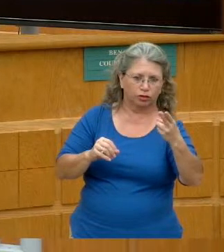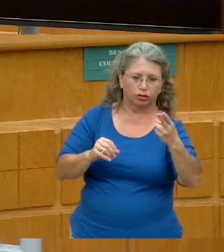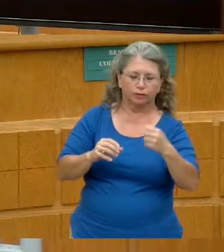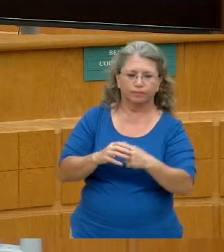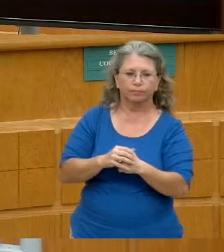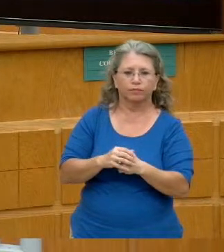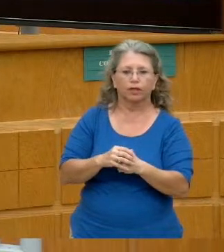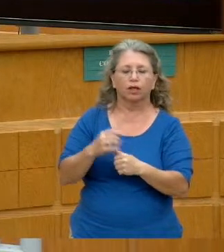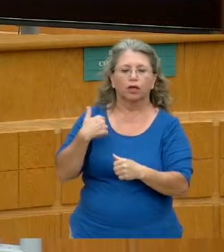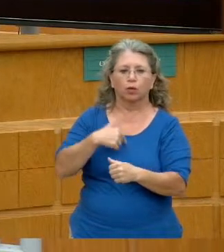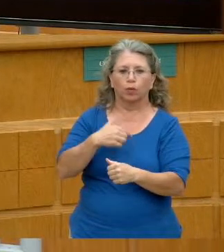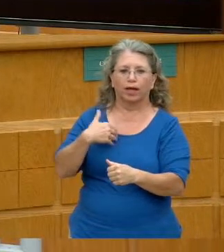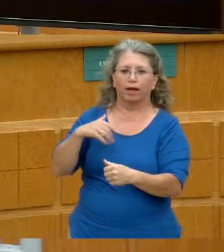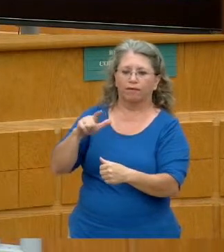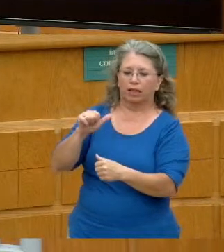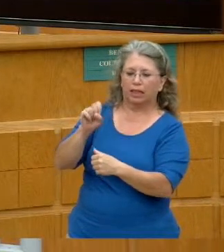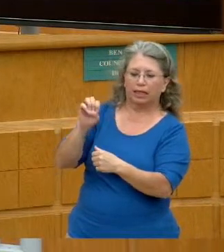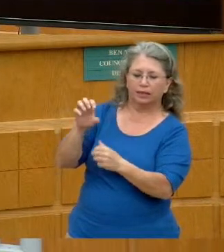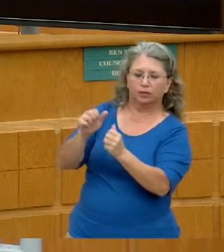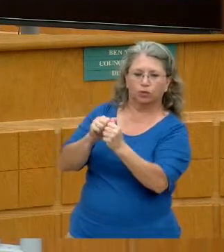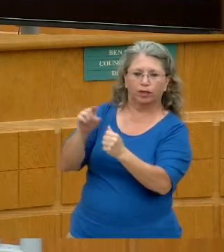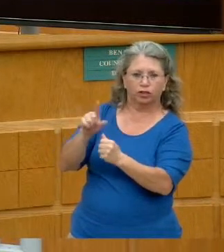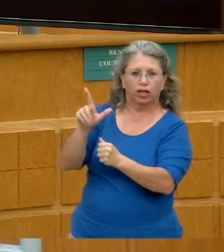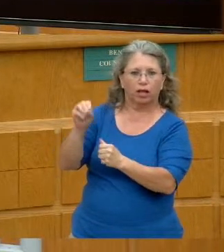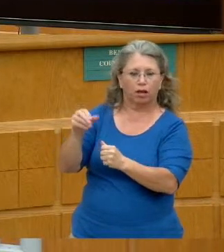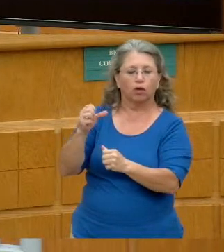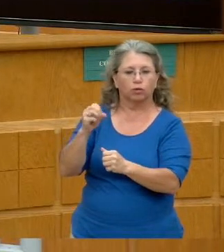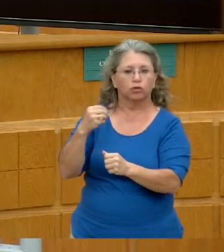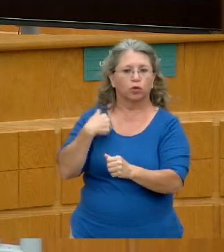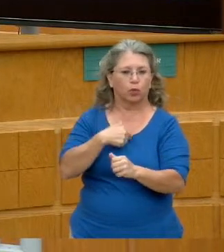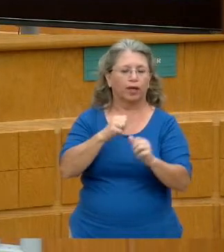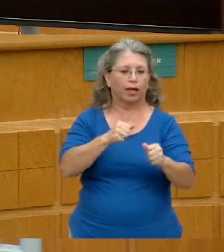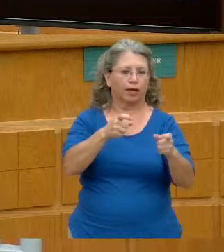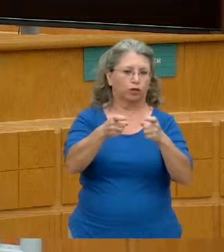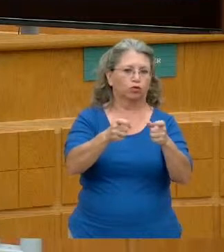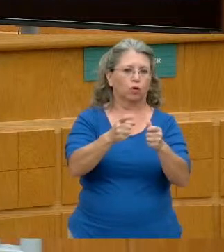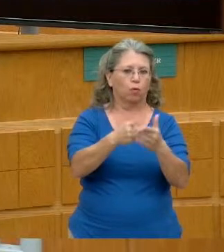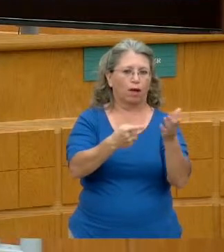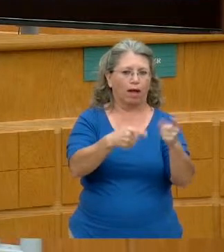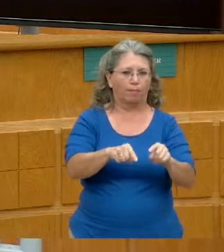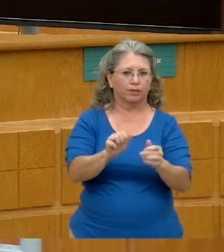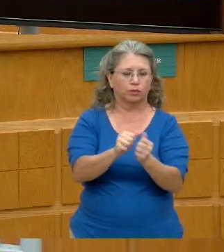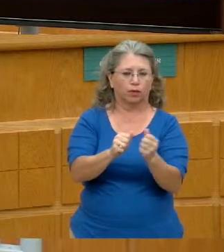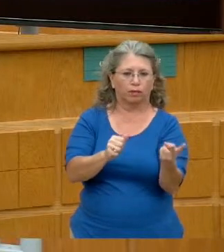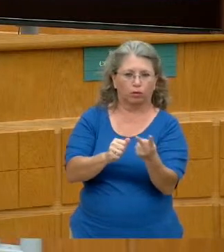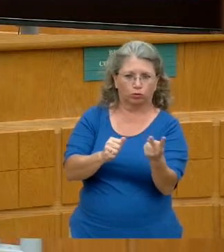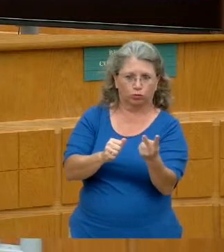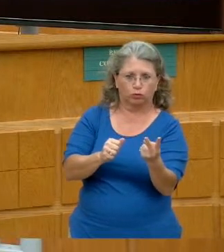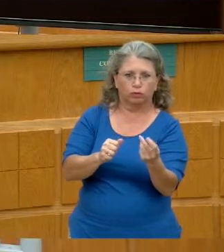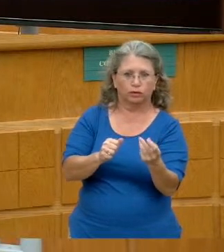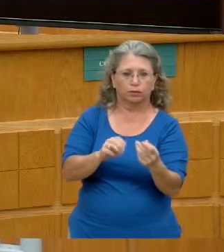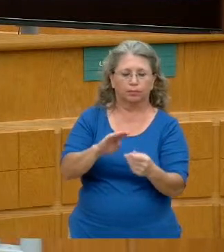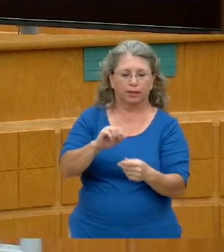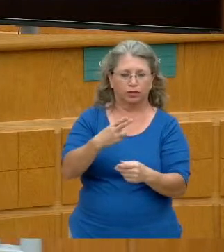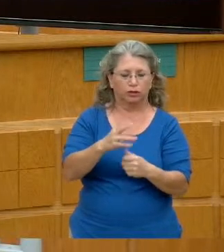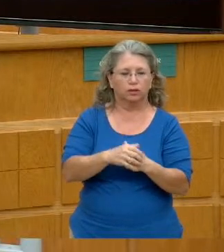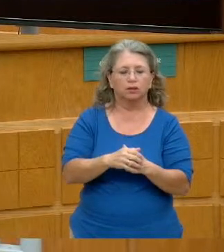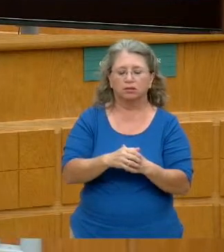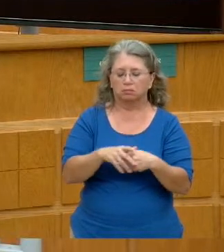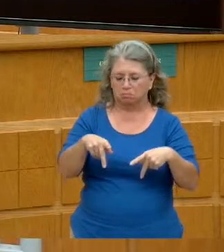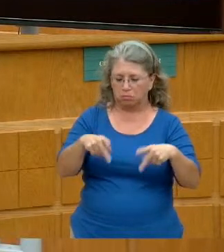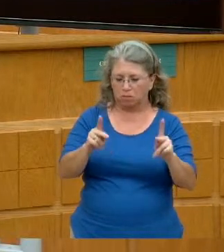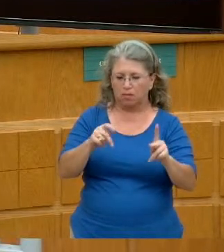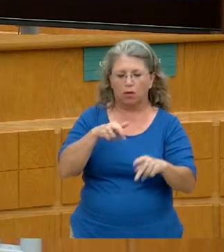we have a lease with GLO, so we can dictate what happens on those beaches. So we will allow people to walk,